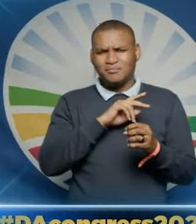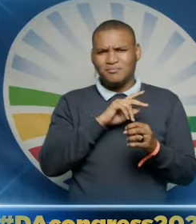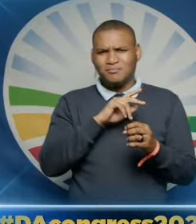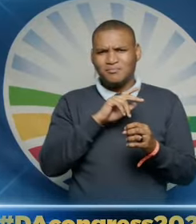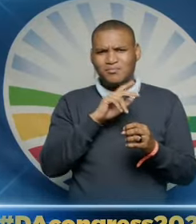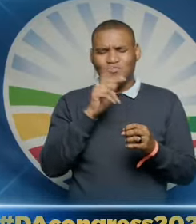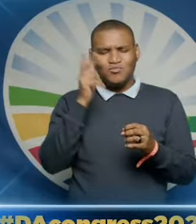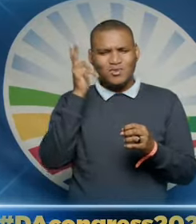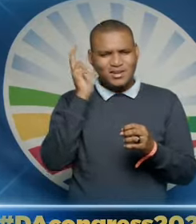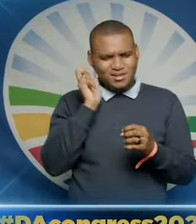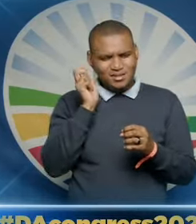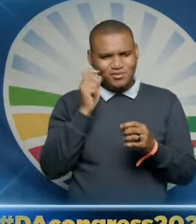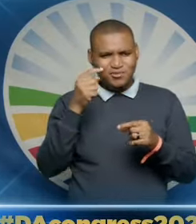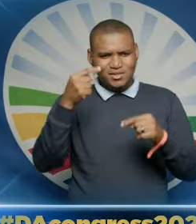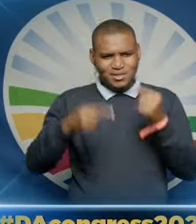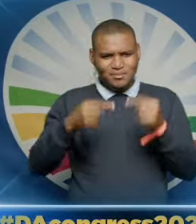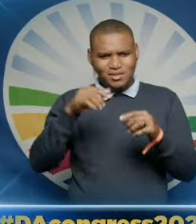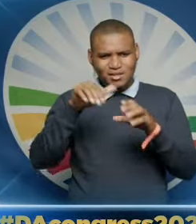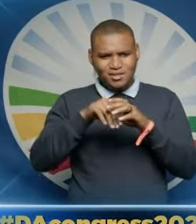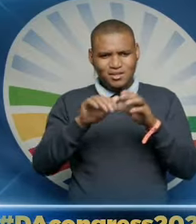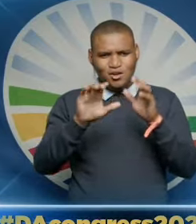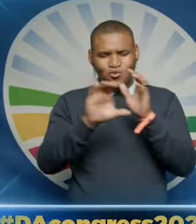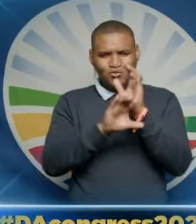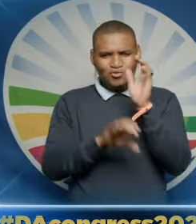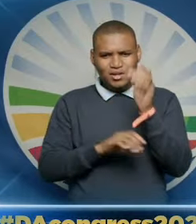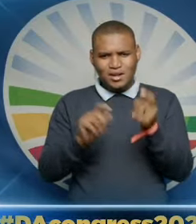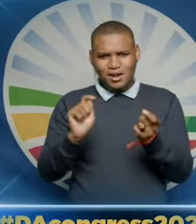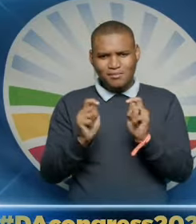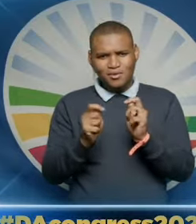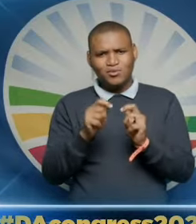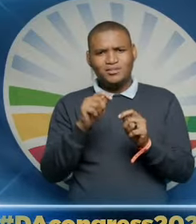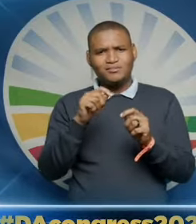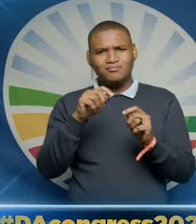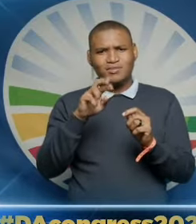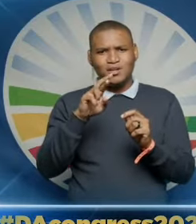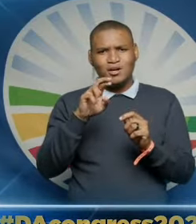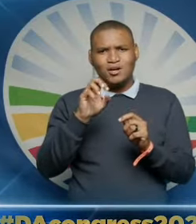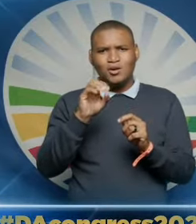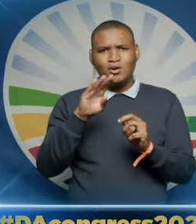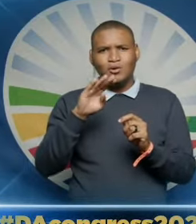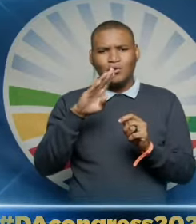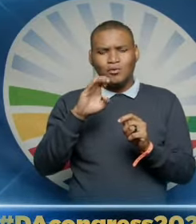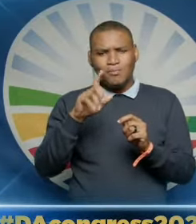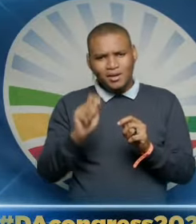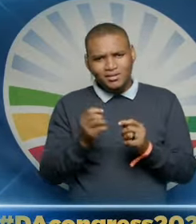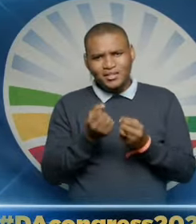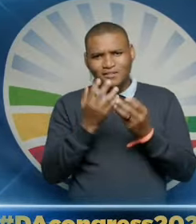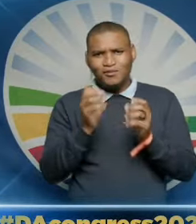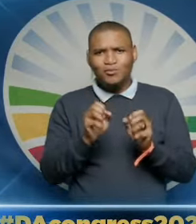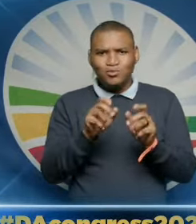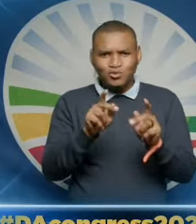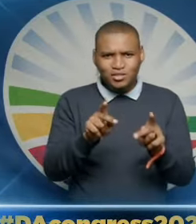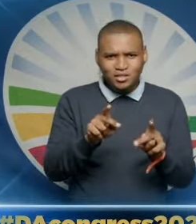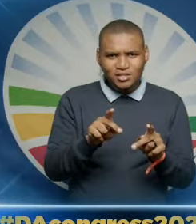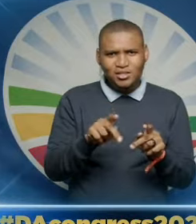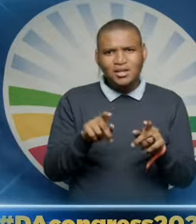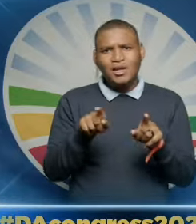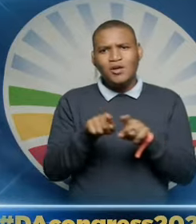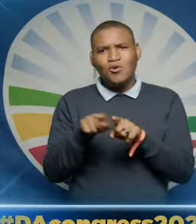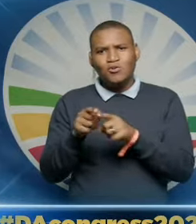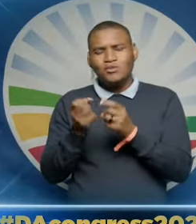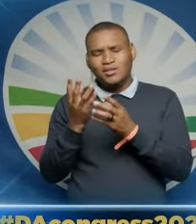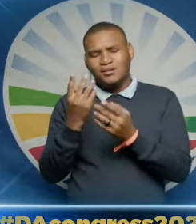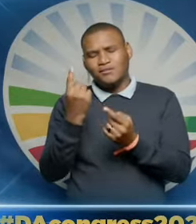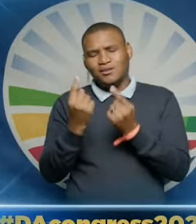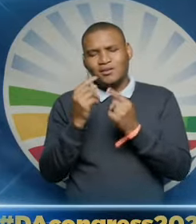the debates in the constitutional amendments, robust, you had an opportunity, each and every one had an opportunity to